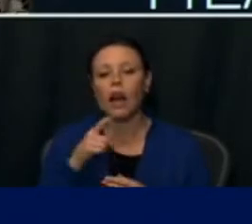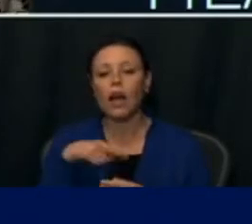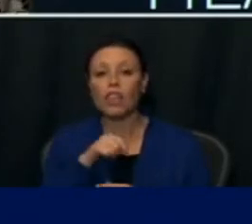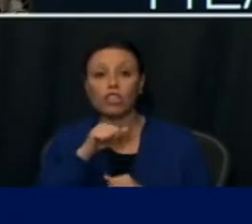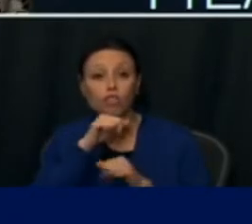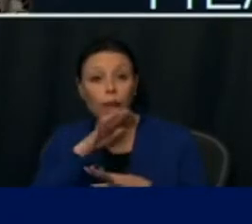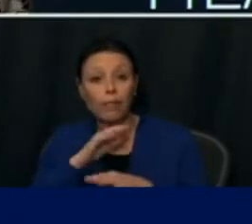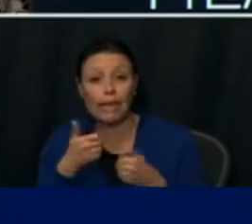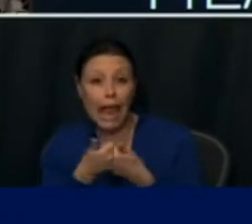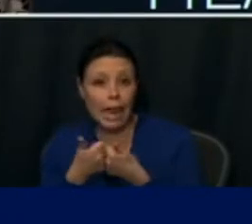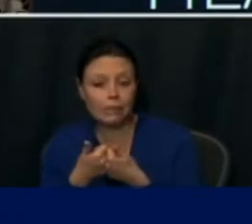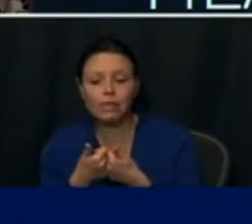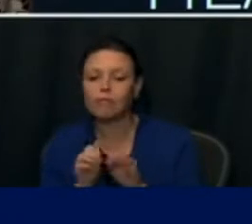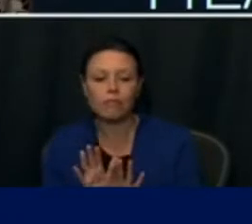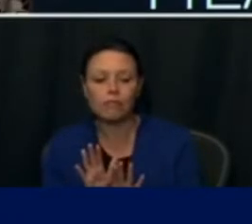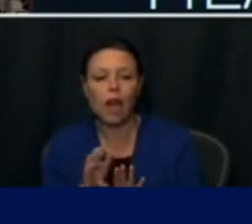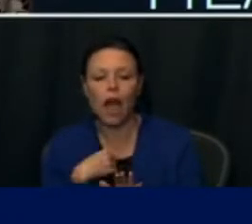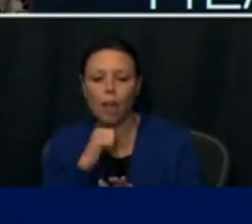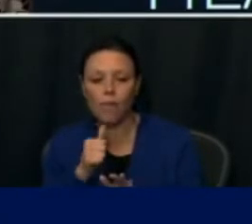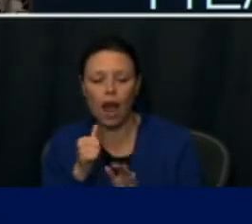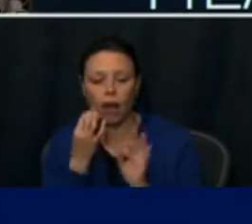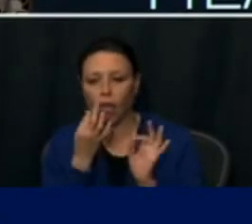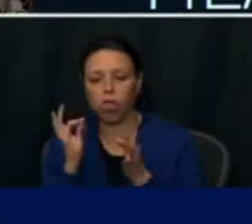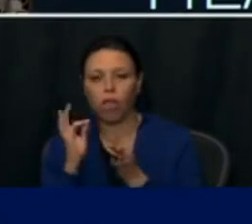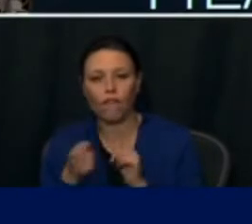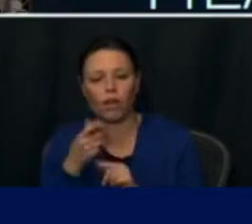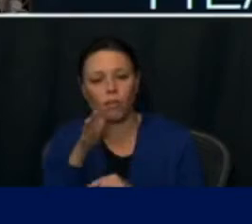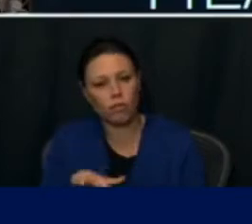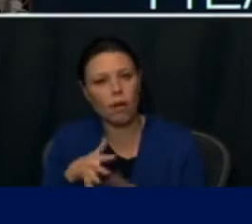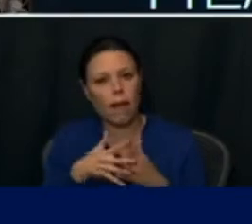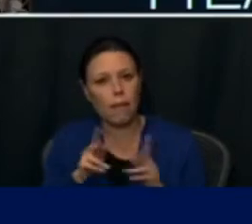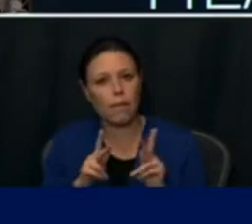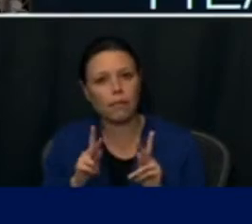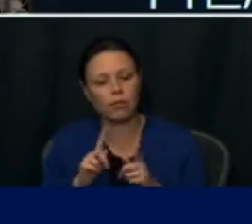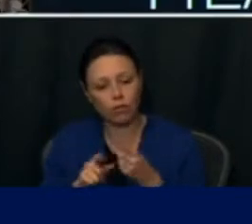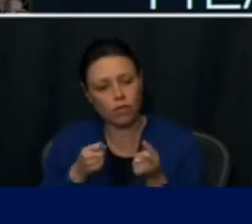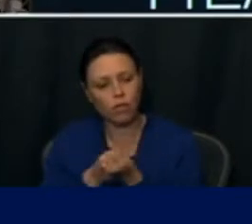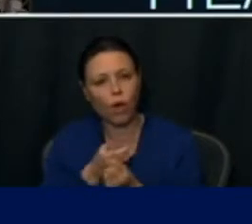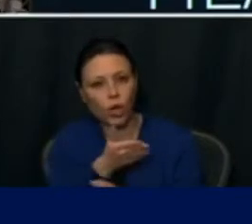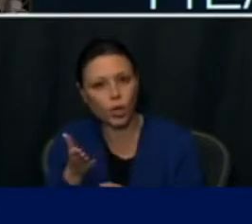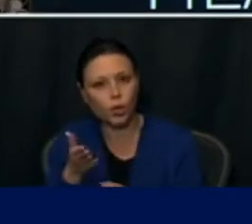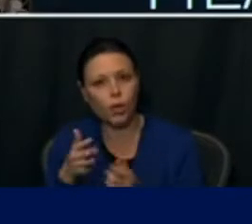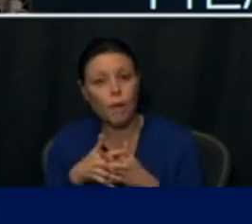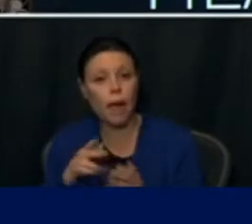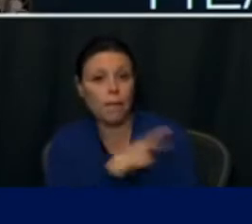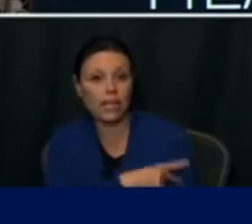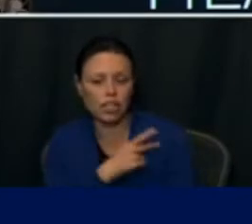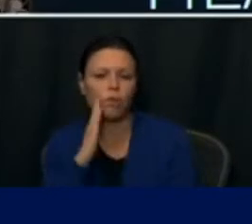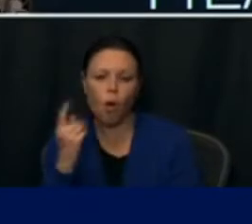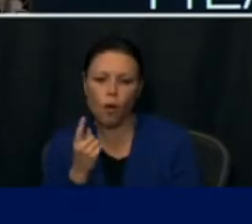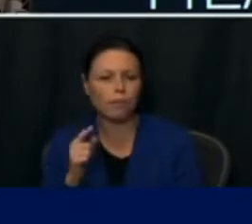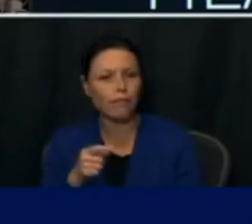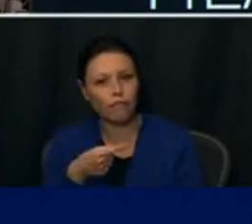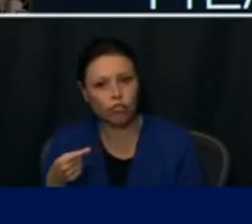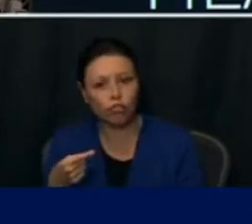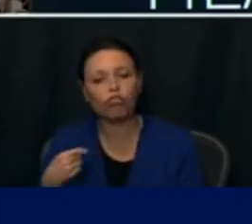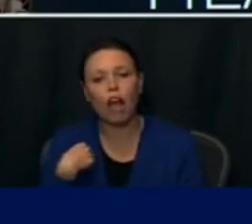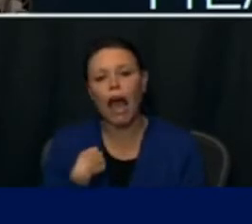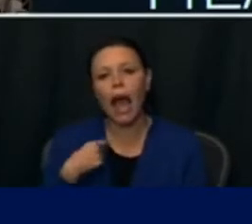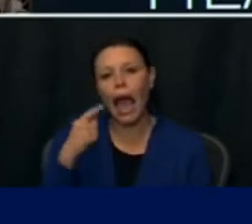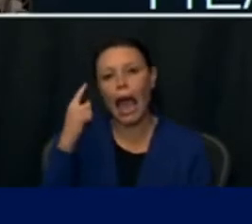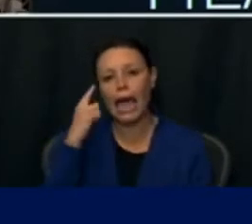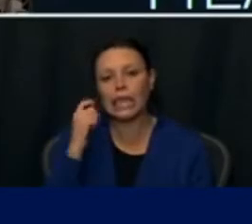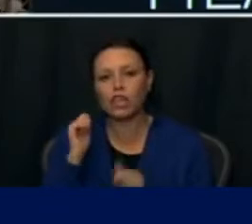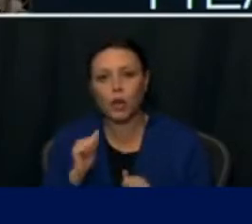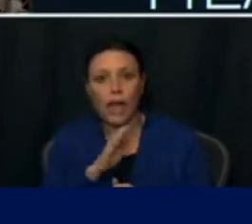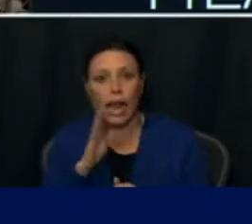not deter us from doing what is right for the American people and I will always put American patience first and I think